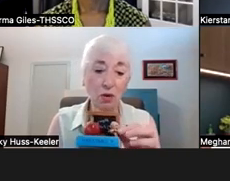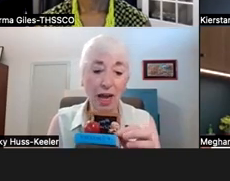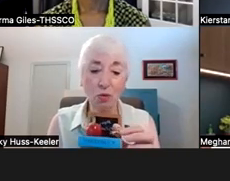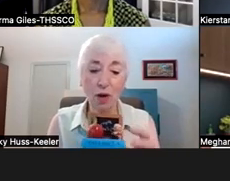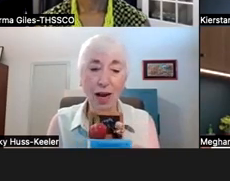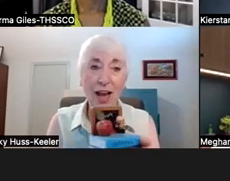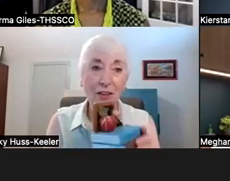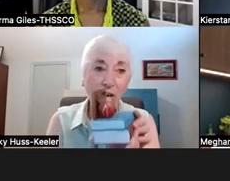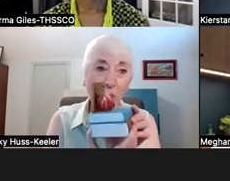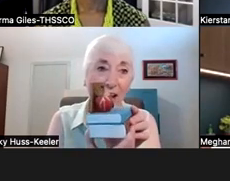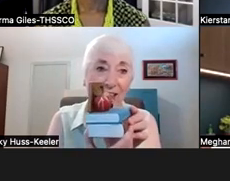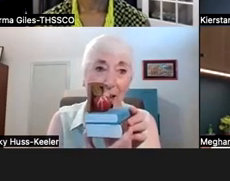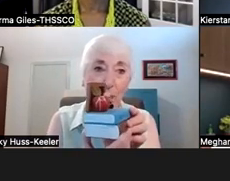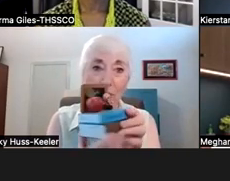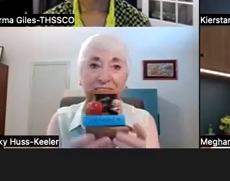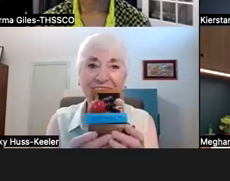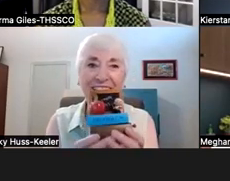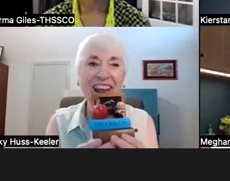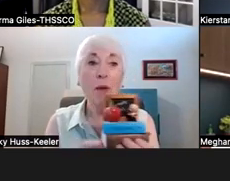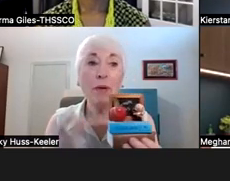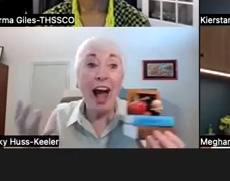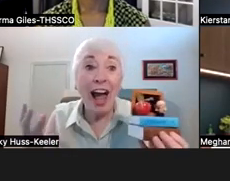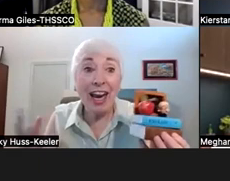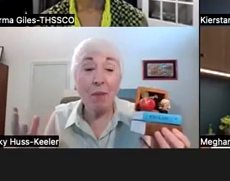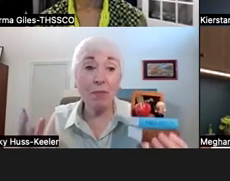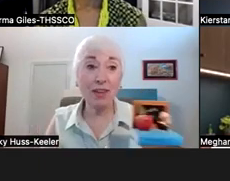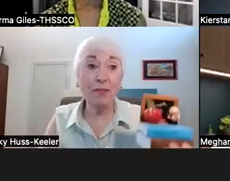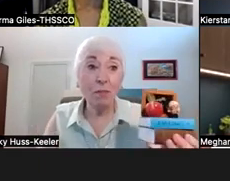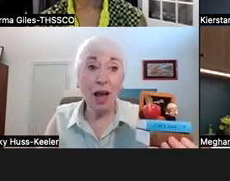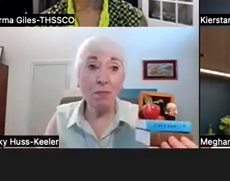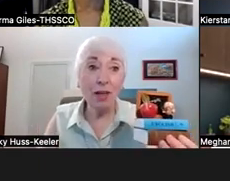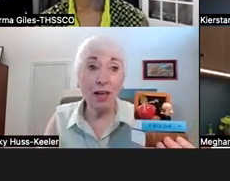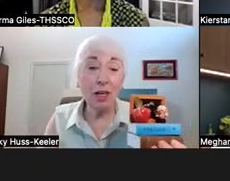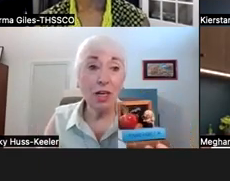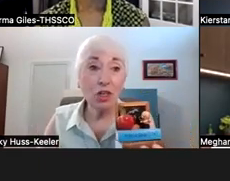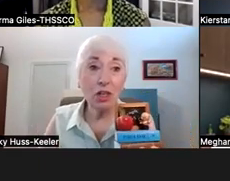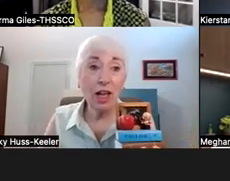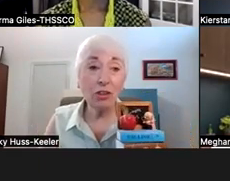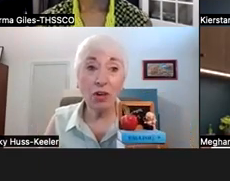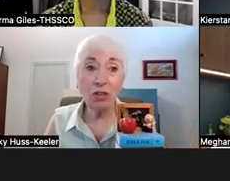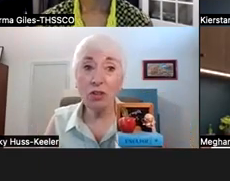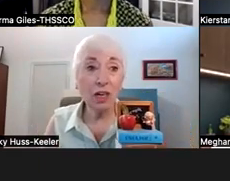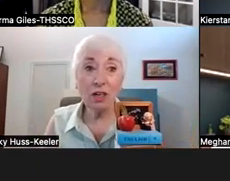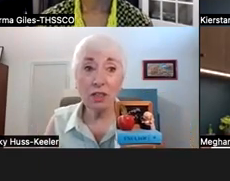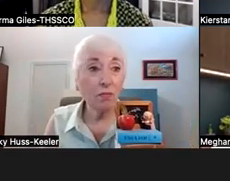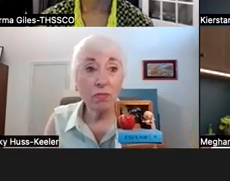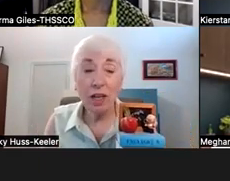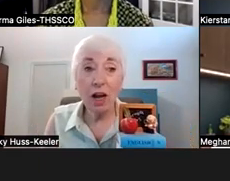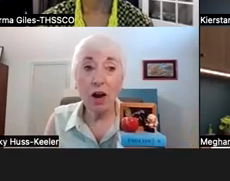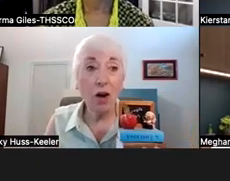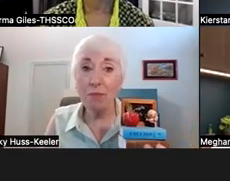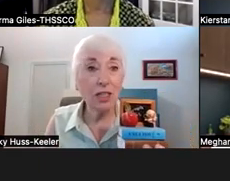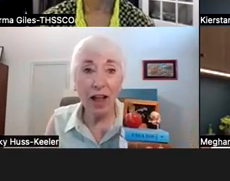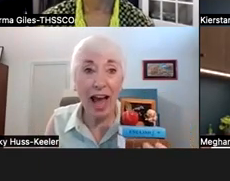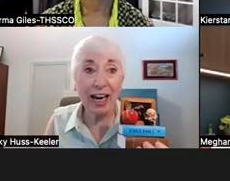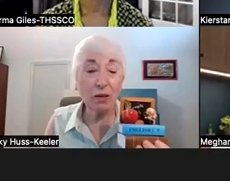oftentimes, so that's why the cracked apple. But I've been at UH Clear Lake 32 years, you